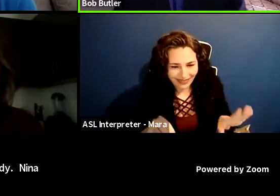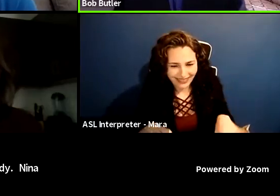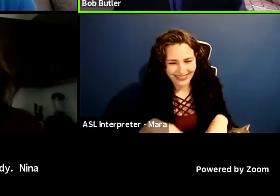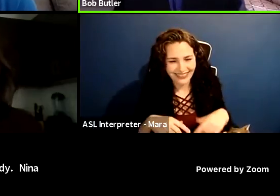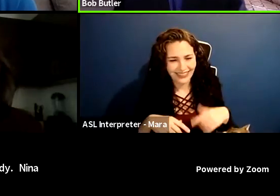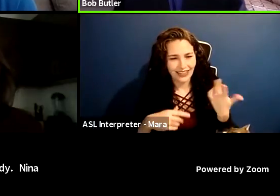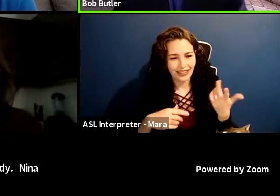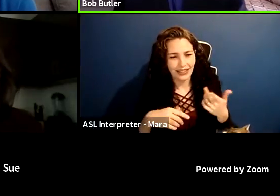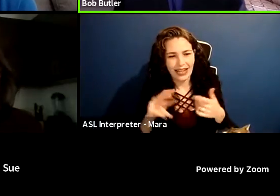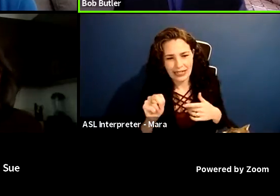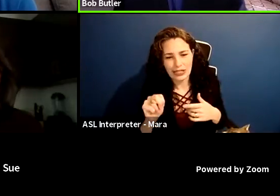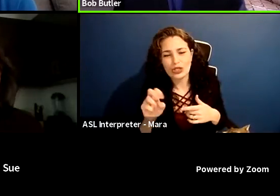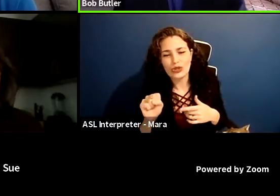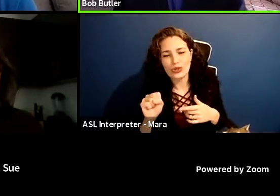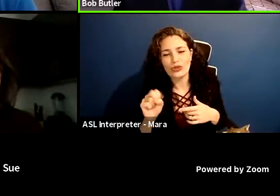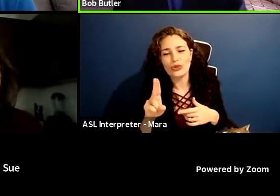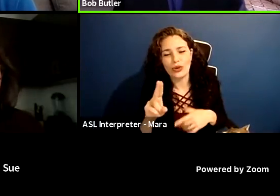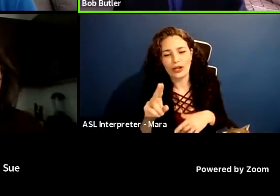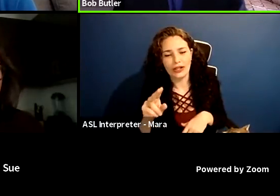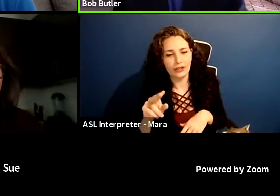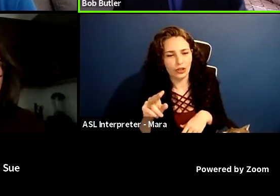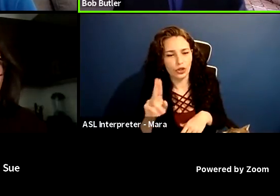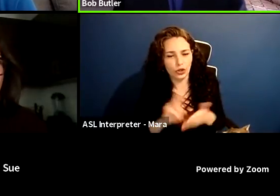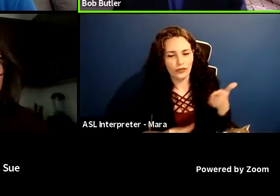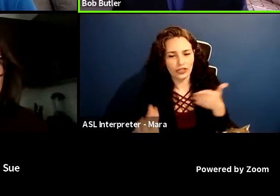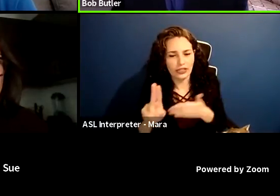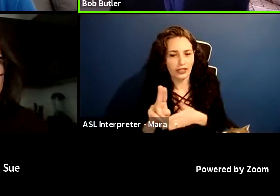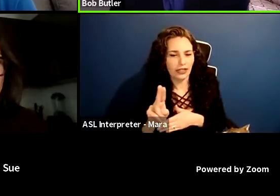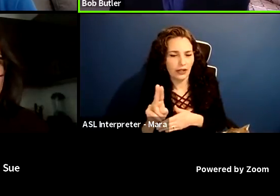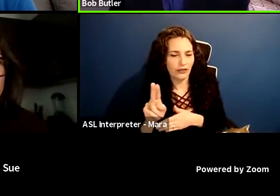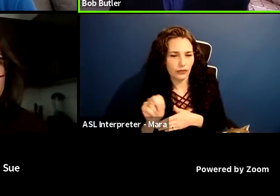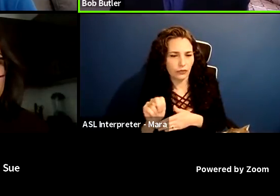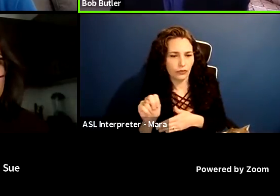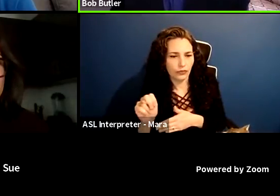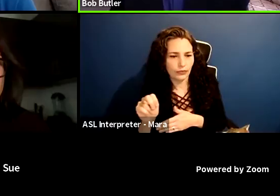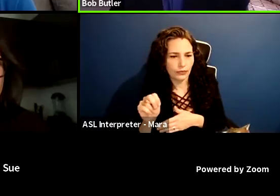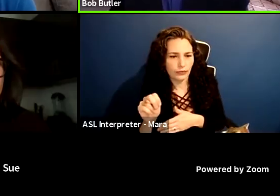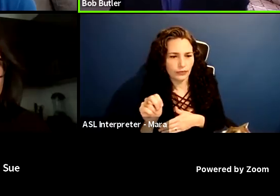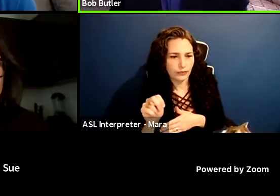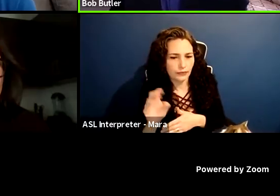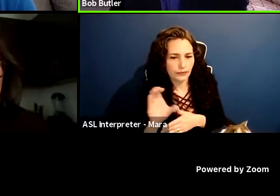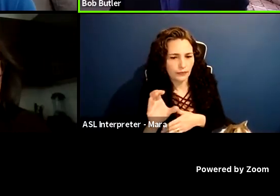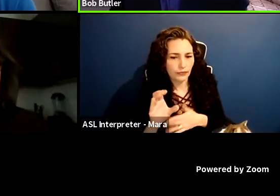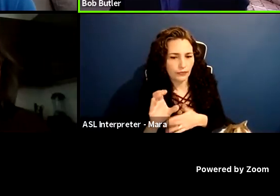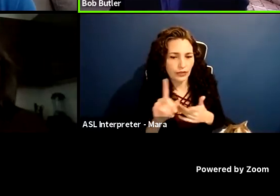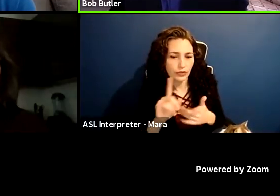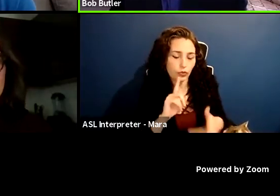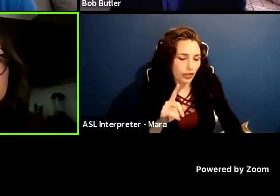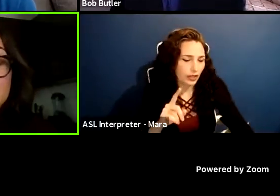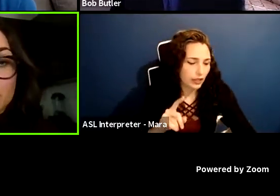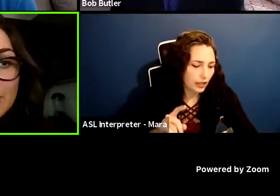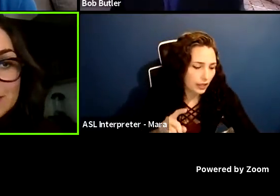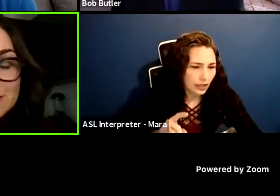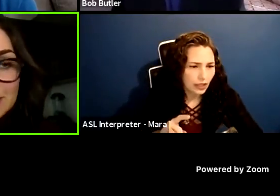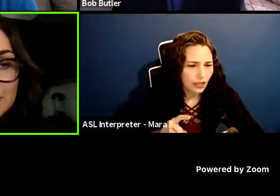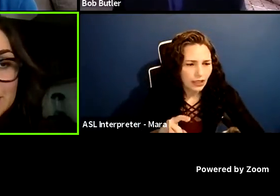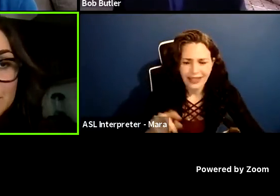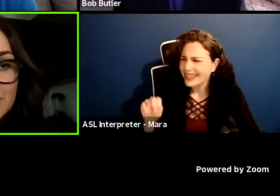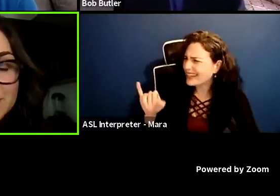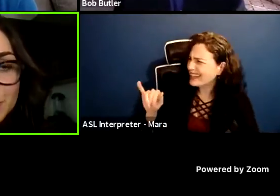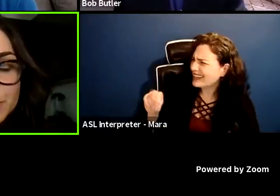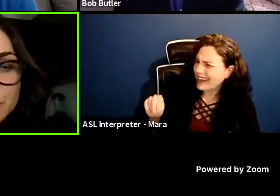at Columbia. Talk about what you were doing your last year in school to prepare you for the job you're doing now. I'm sorry, you said the